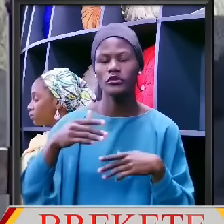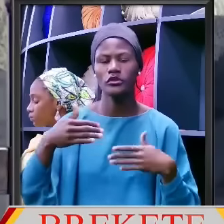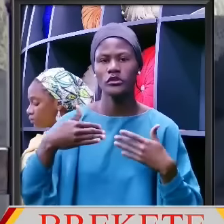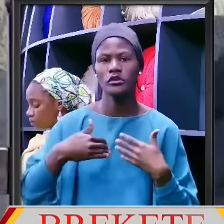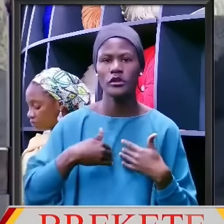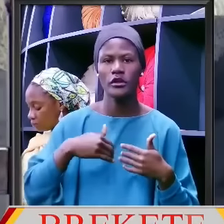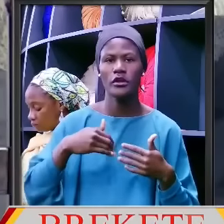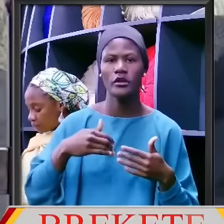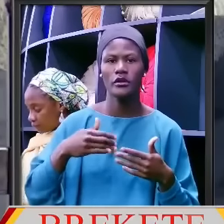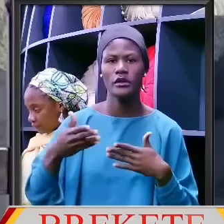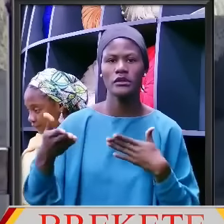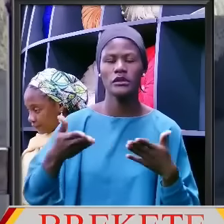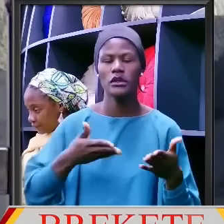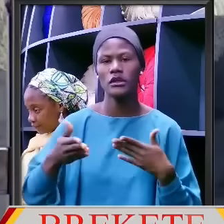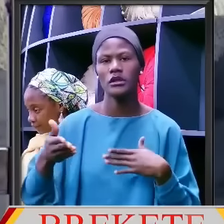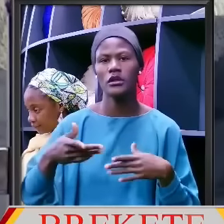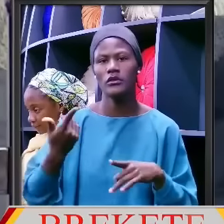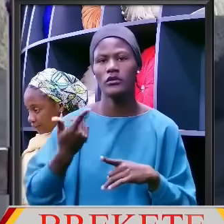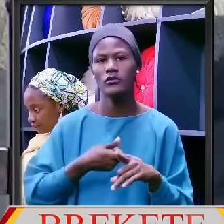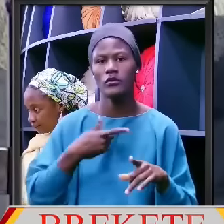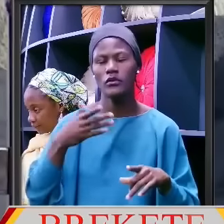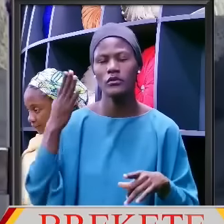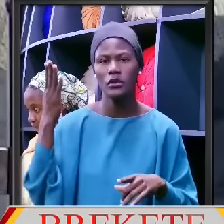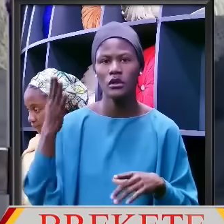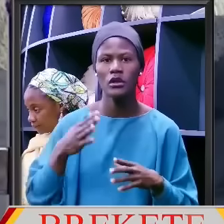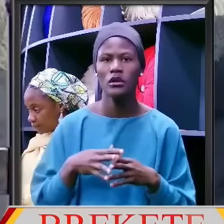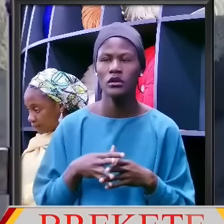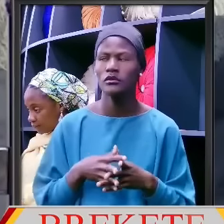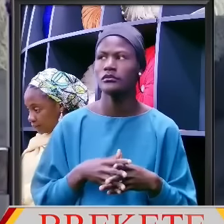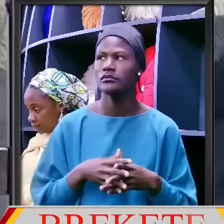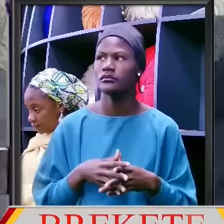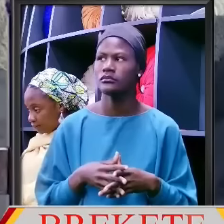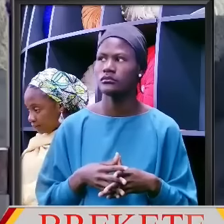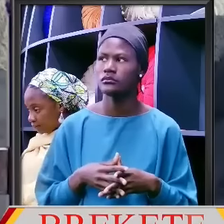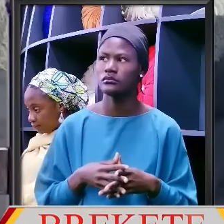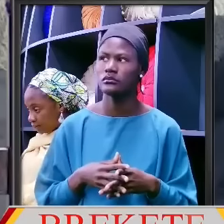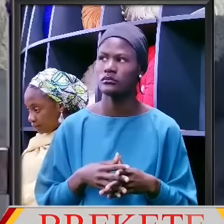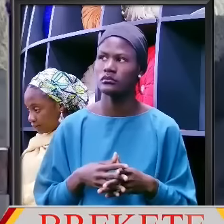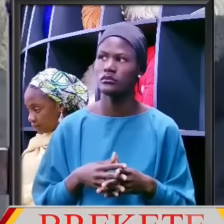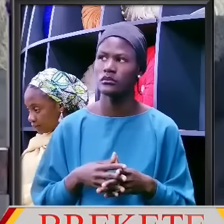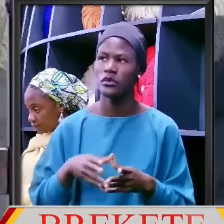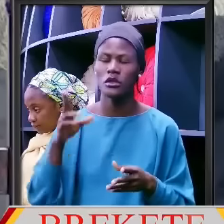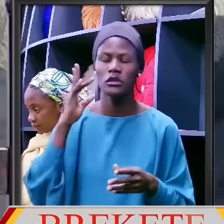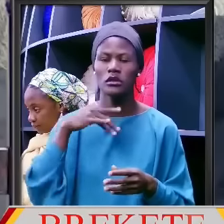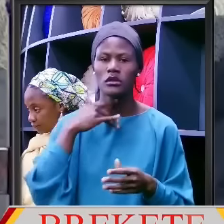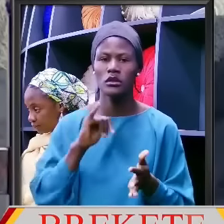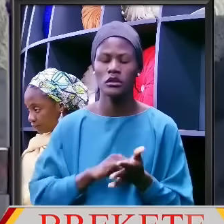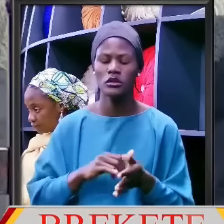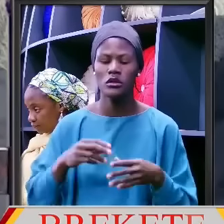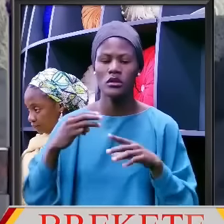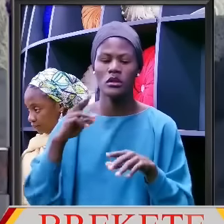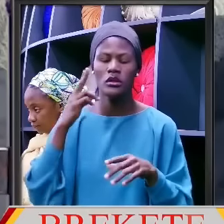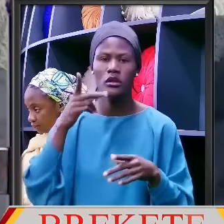said, okay. From there, he said I should send him some money again.